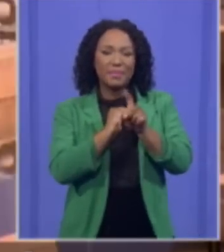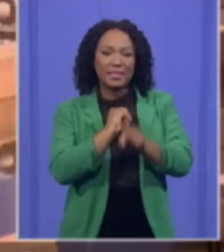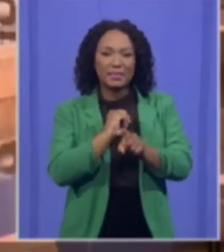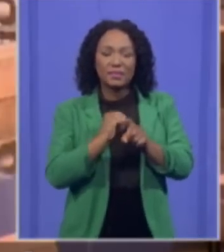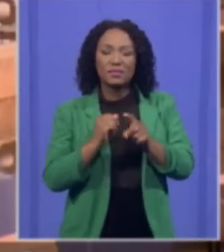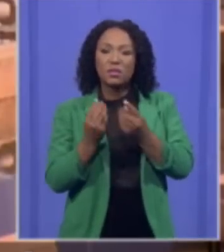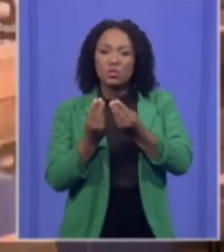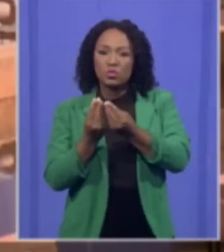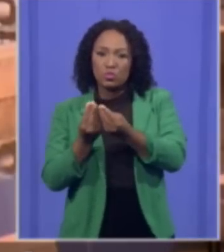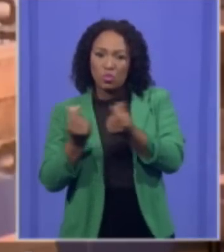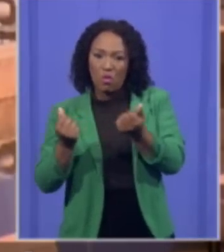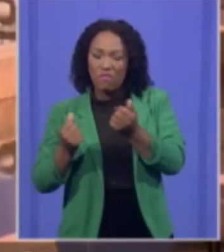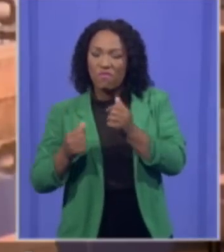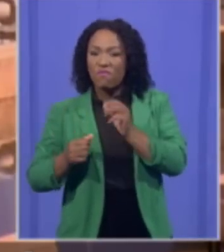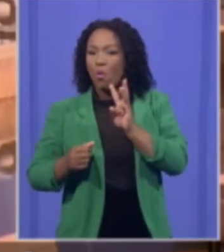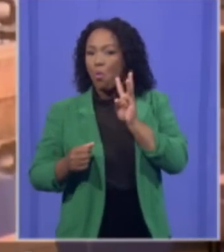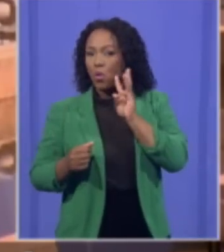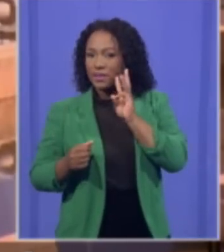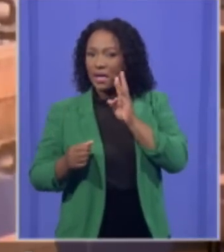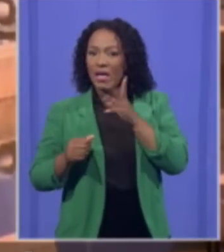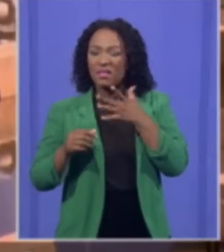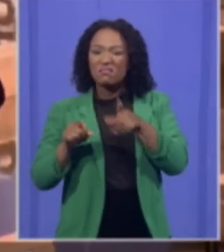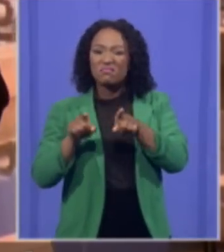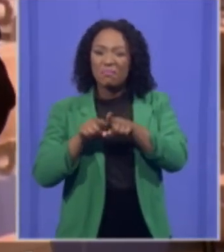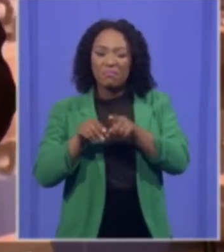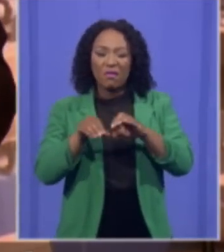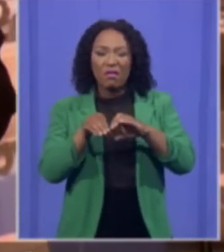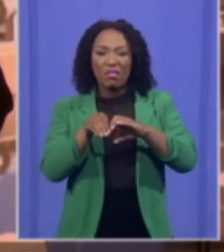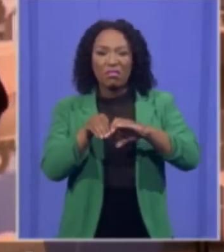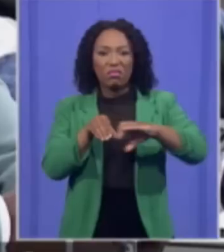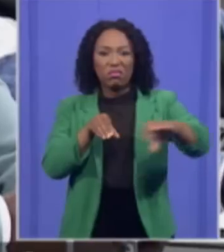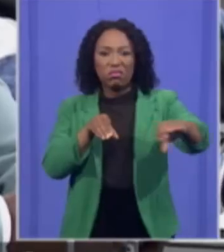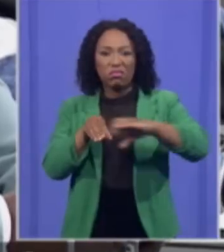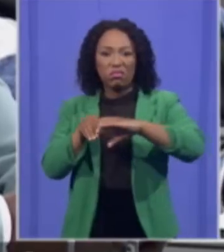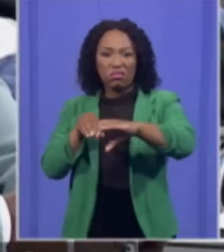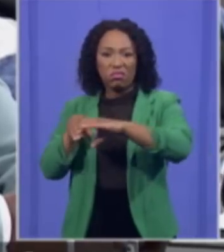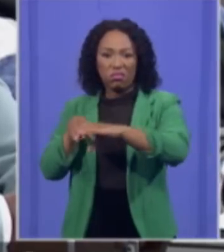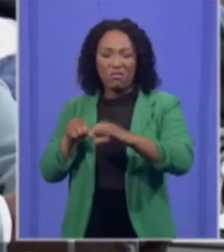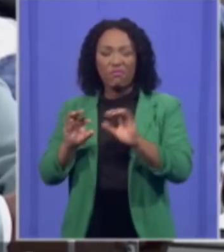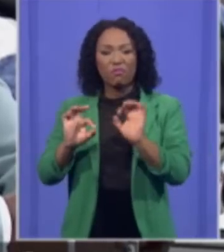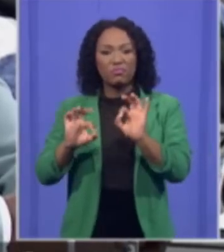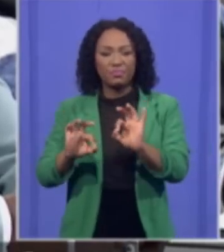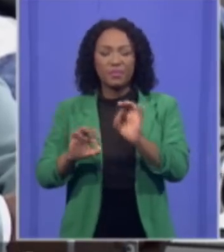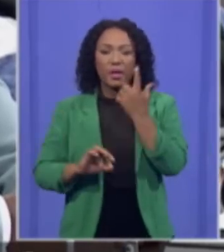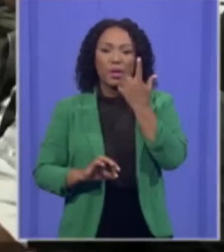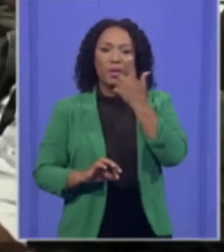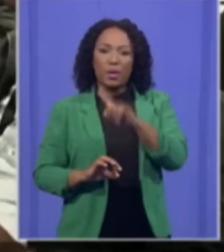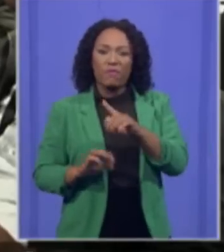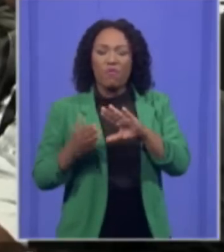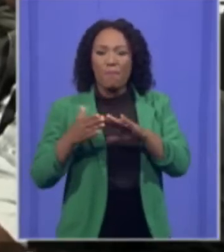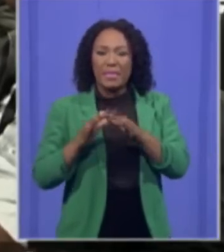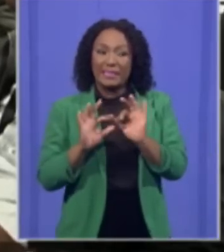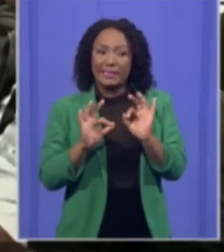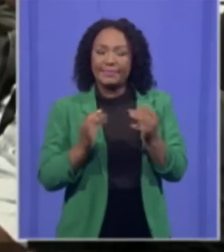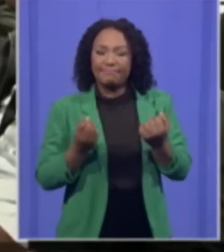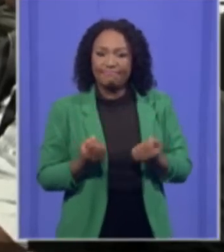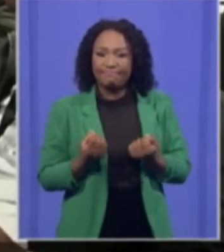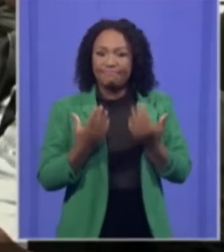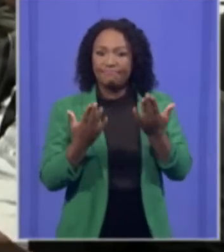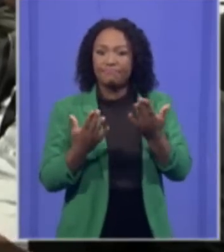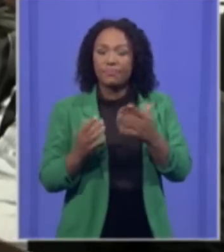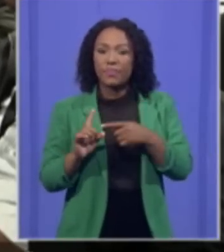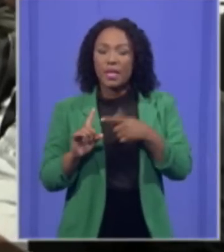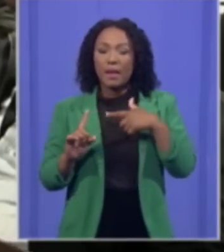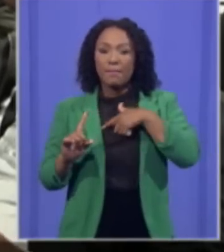go pararakelela tšhila a go ya go ile go ya go badudi. Mopresidente wa naga Cyril Ramaphosa o re bjalo nako ya go swara